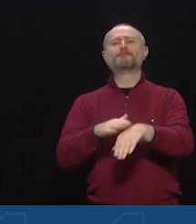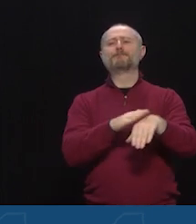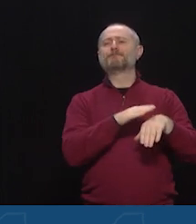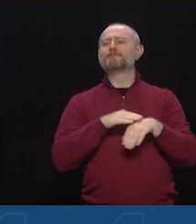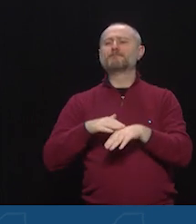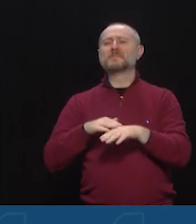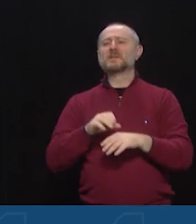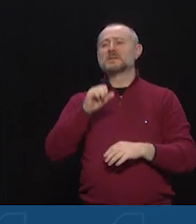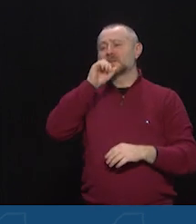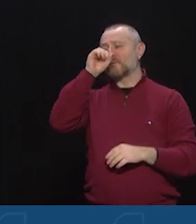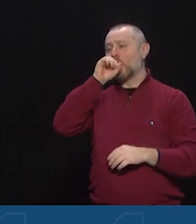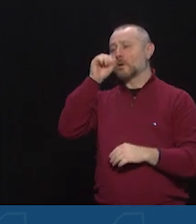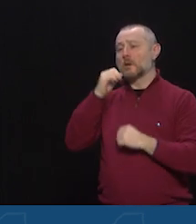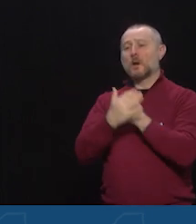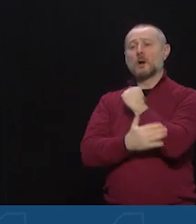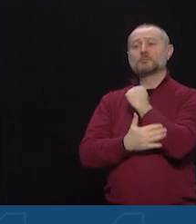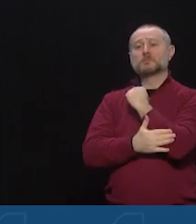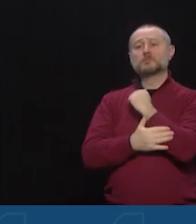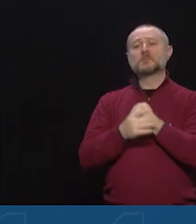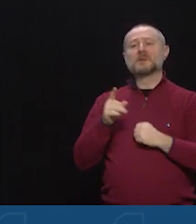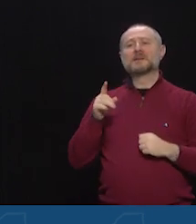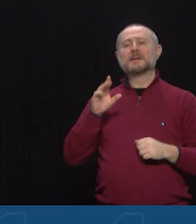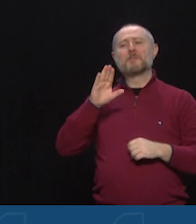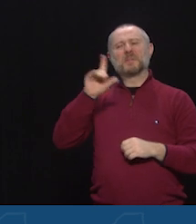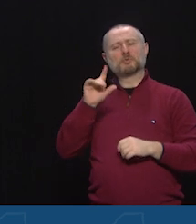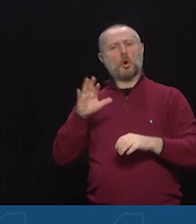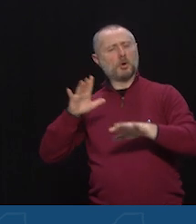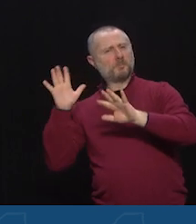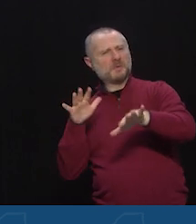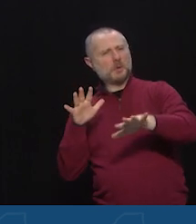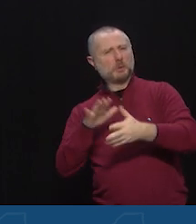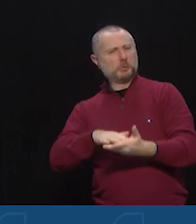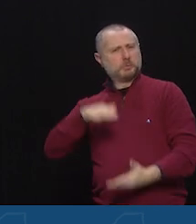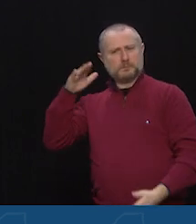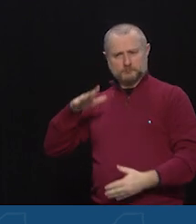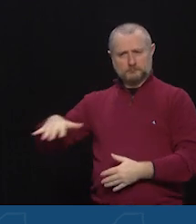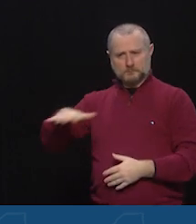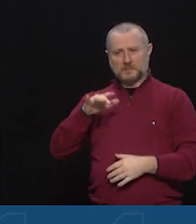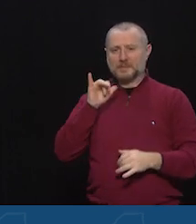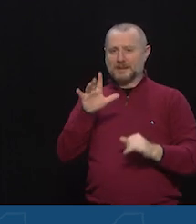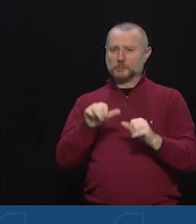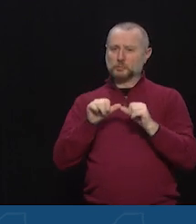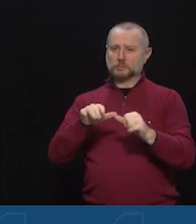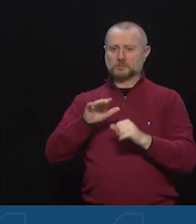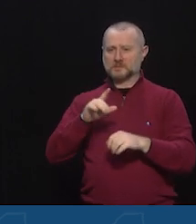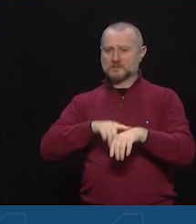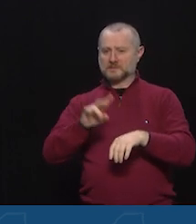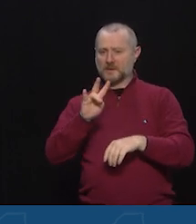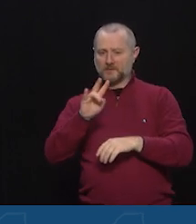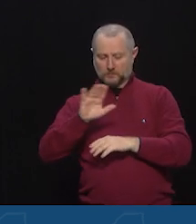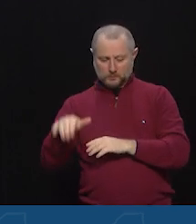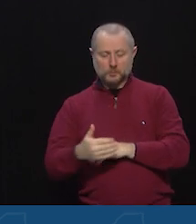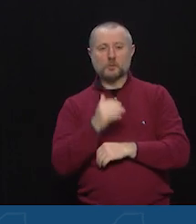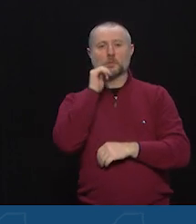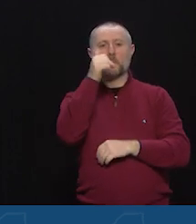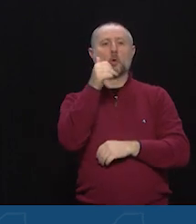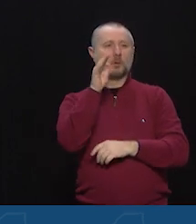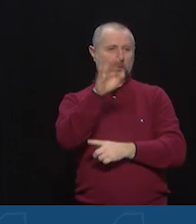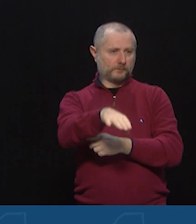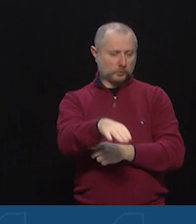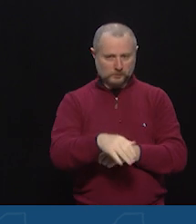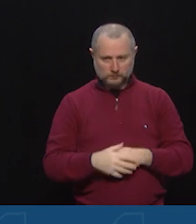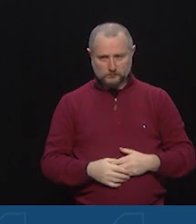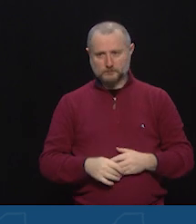now, and the storm effect is in effect now from till 7 o'clock Saturday, and then it gets even worse. Here it's going to be